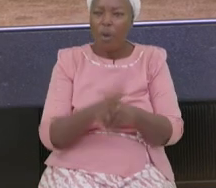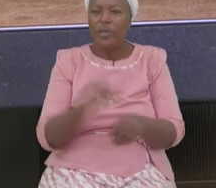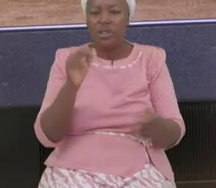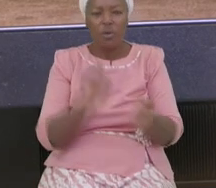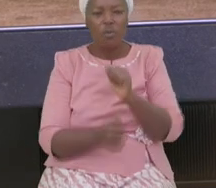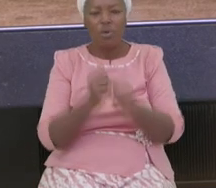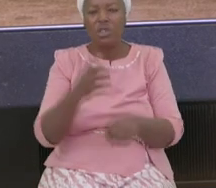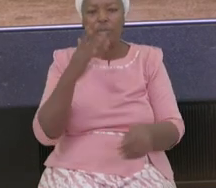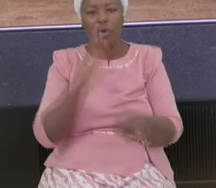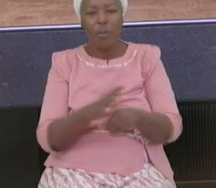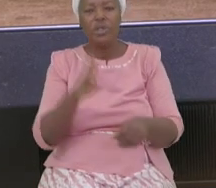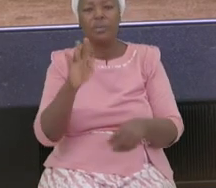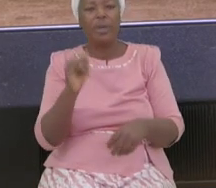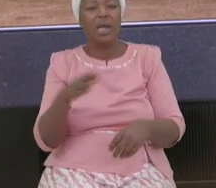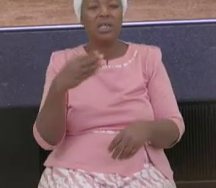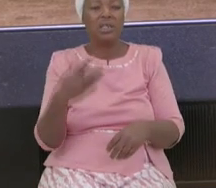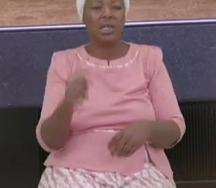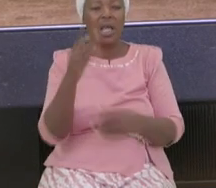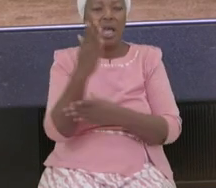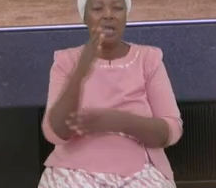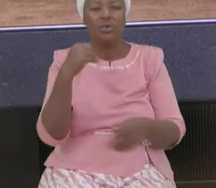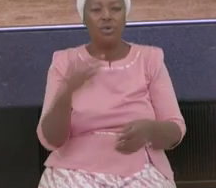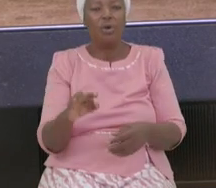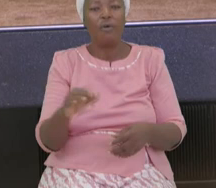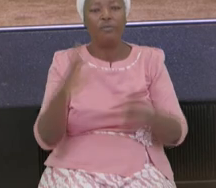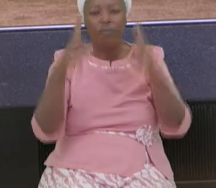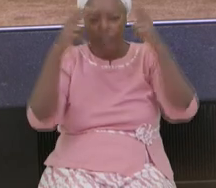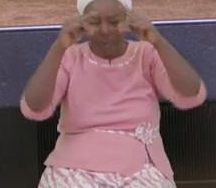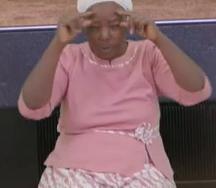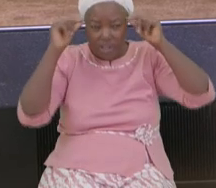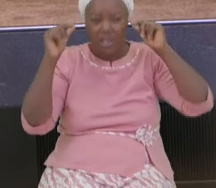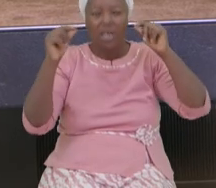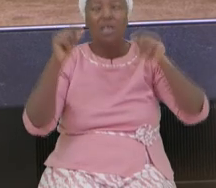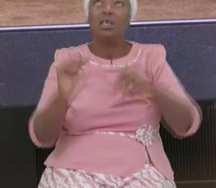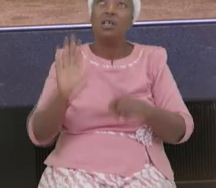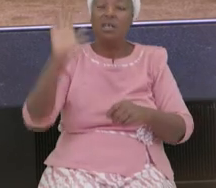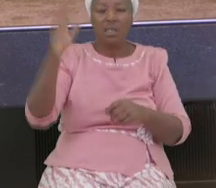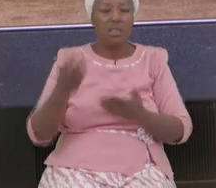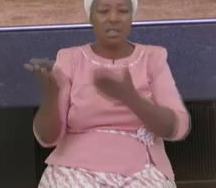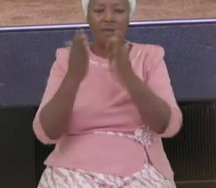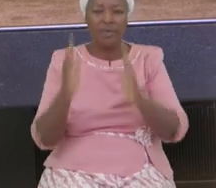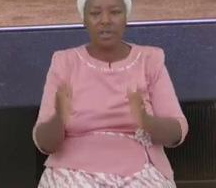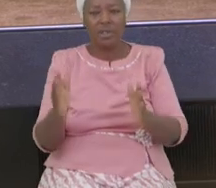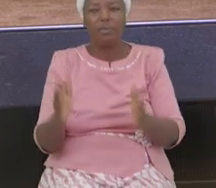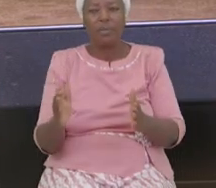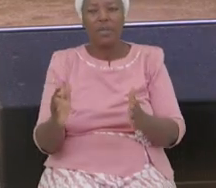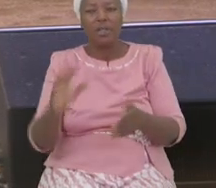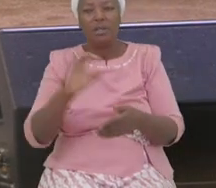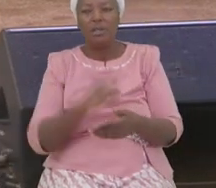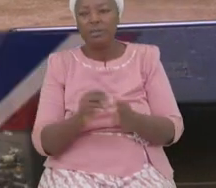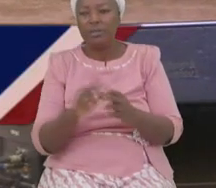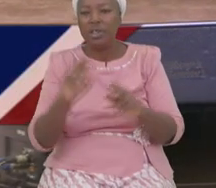he promised by the hand of Moses his servant. We're looking at 2 Kings